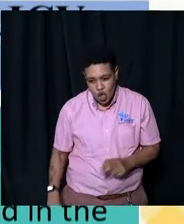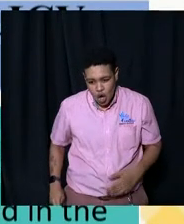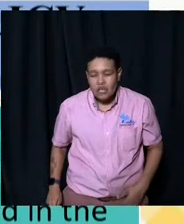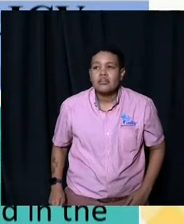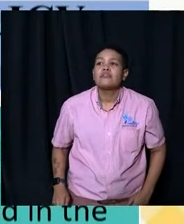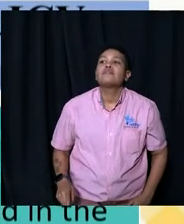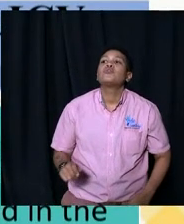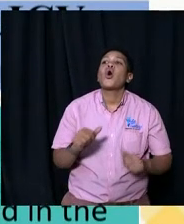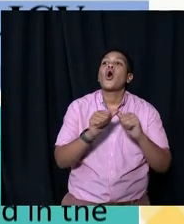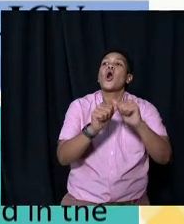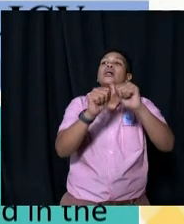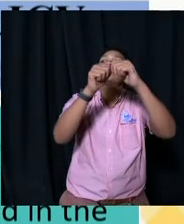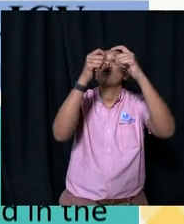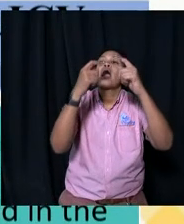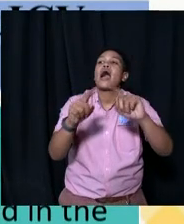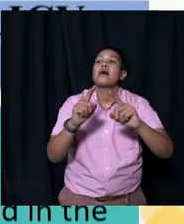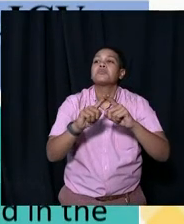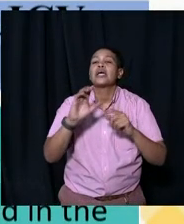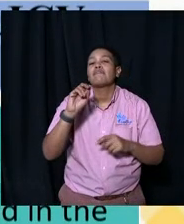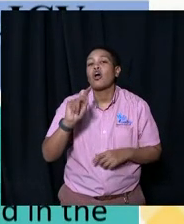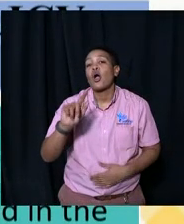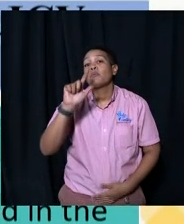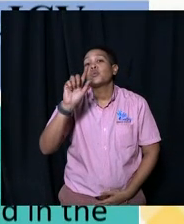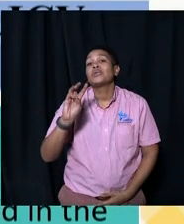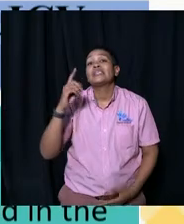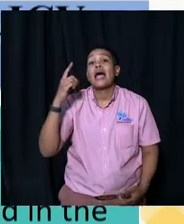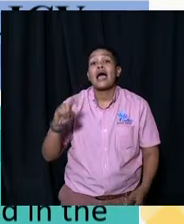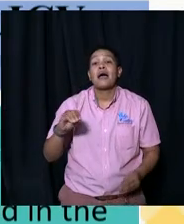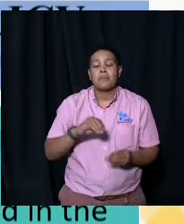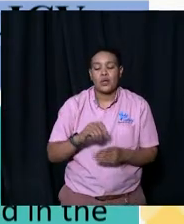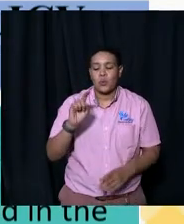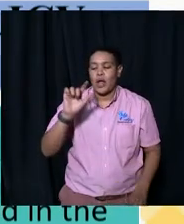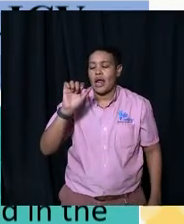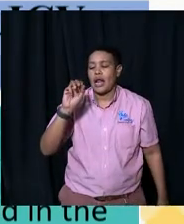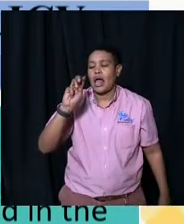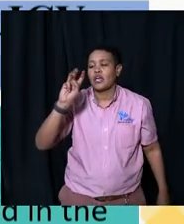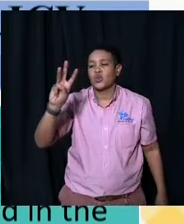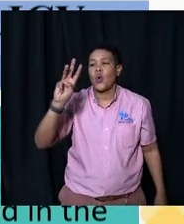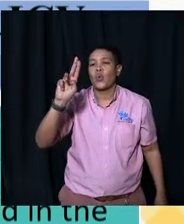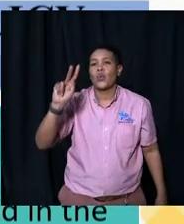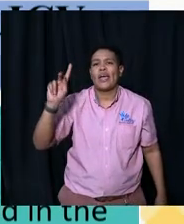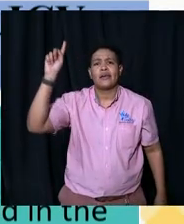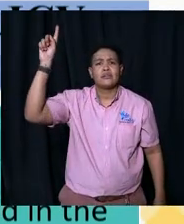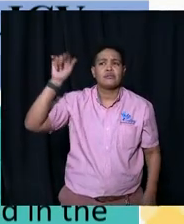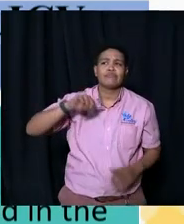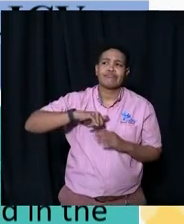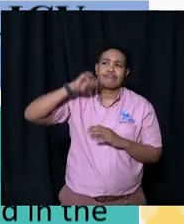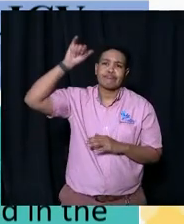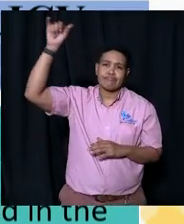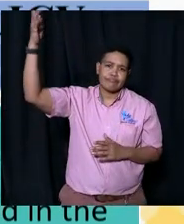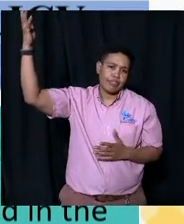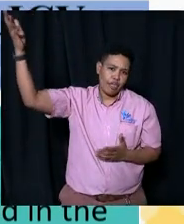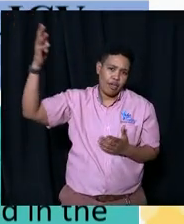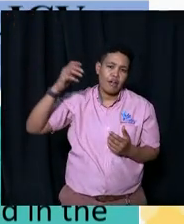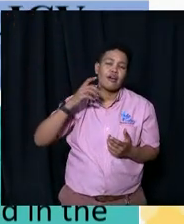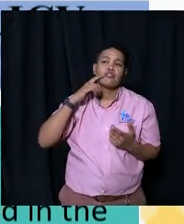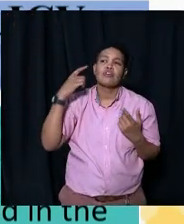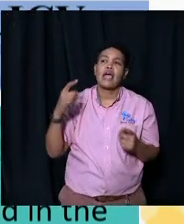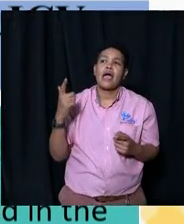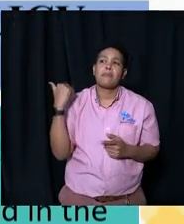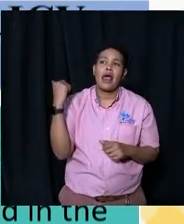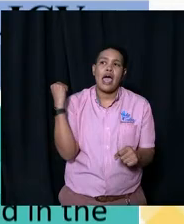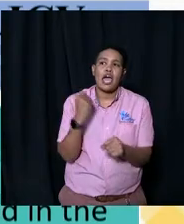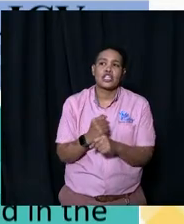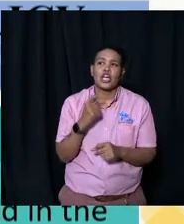So continuing, COP26 took place in Glasgow, UK, and it was took place last